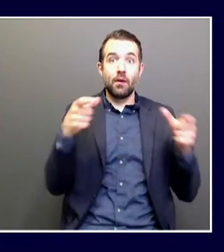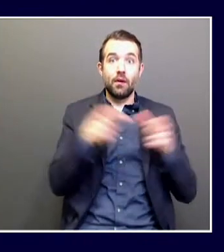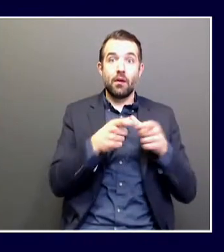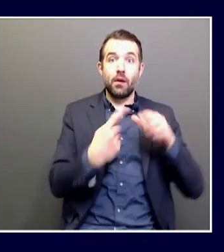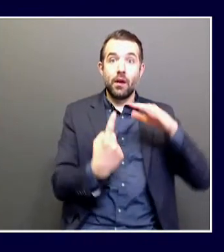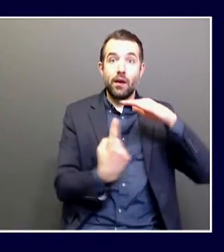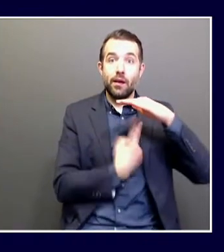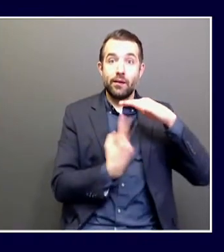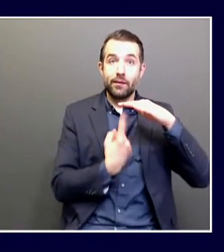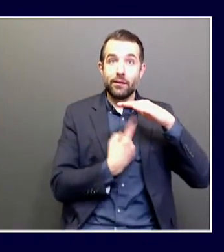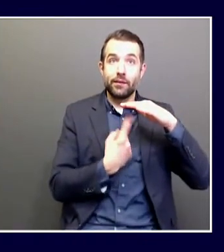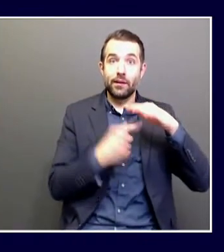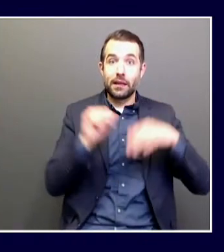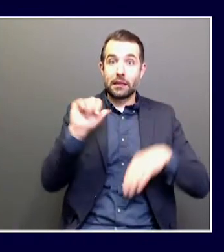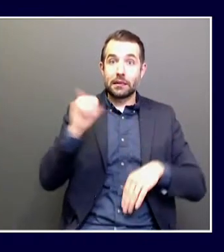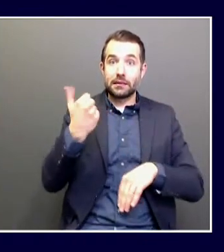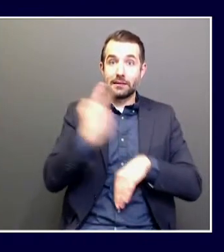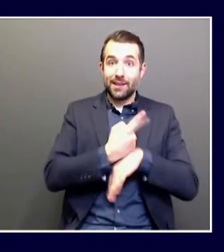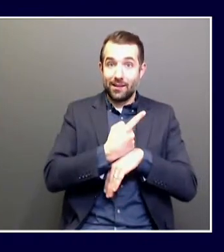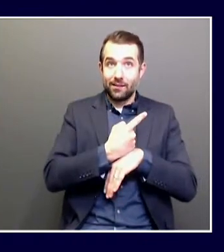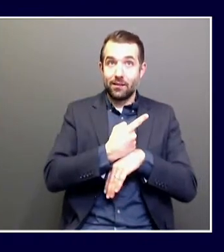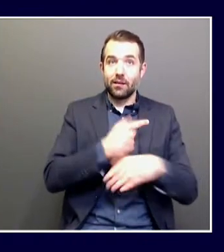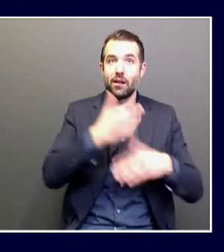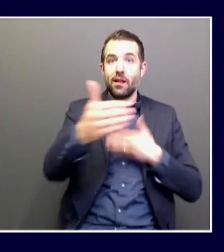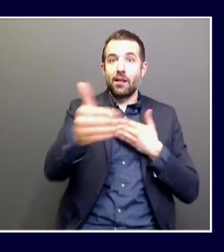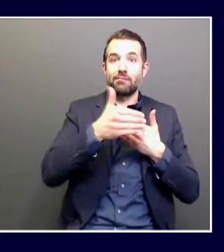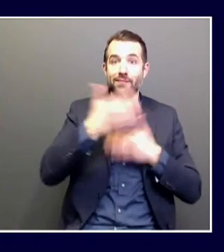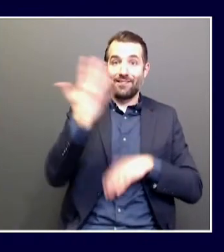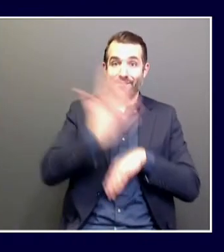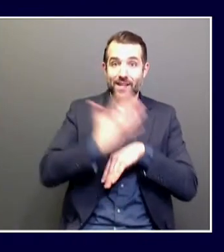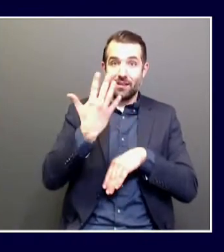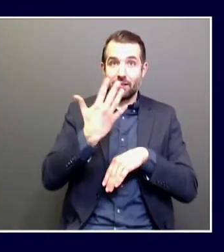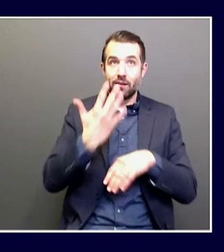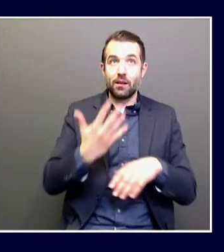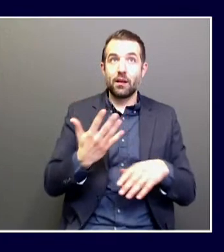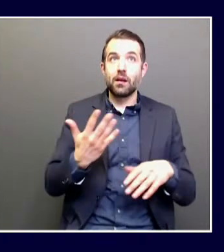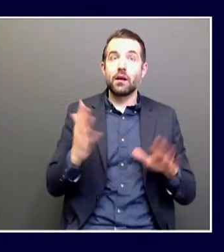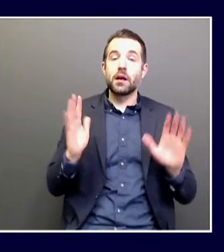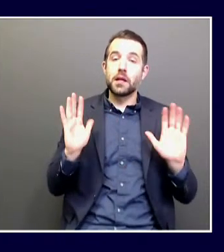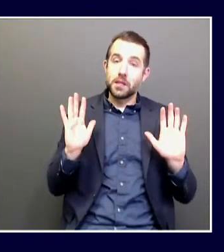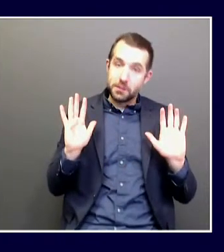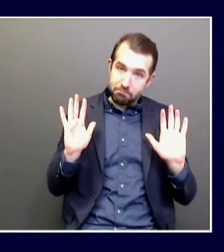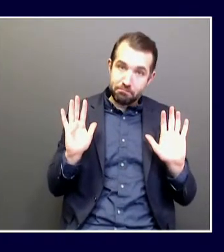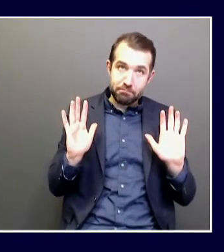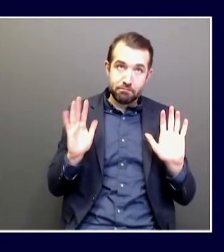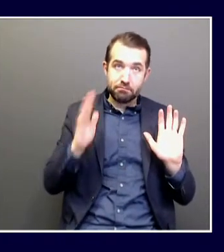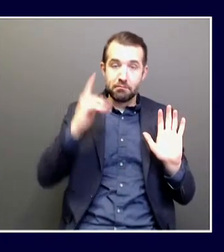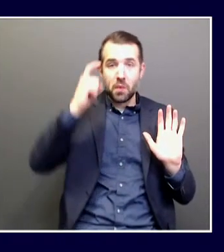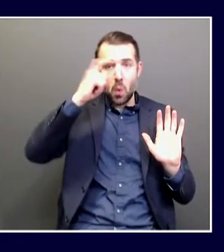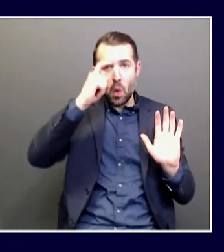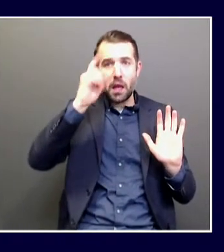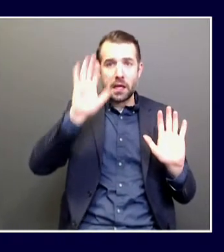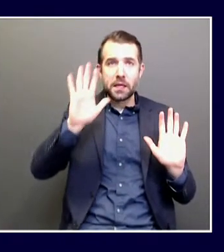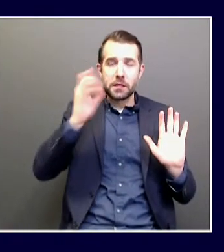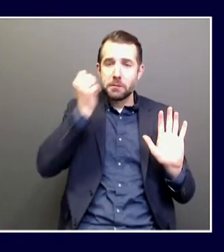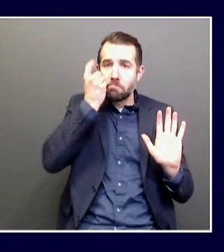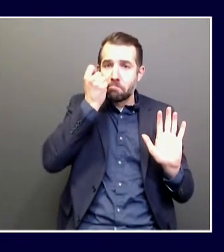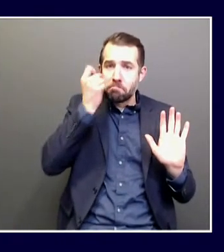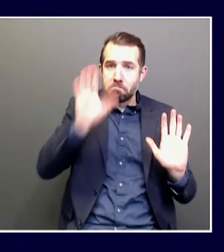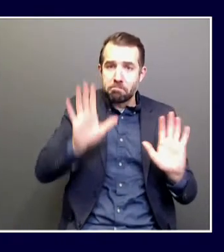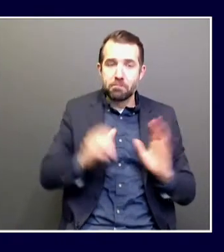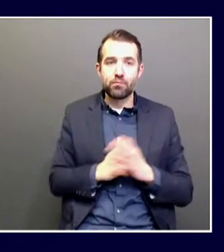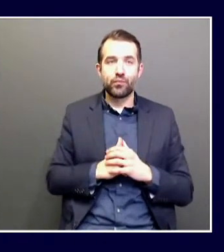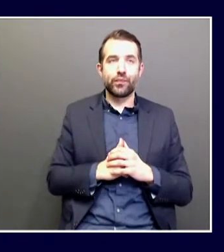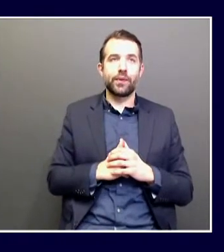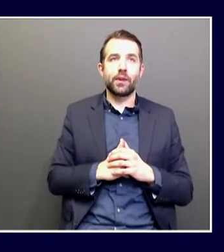and pragmatic move. The addition of what to do if you take an antigen test, how to interpret that if